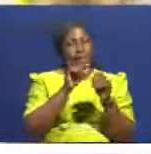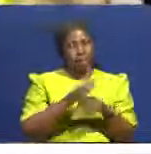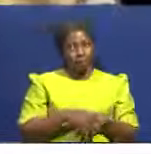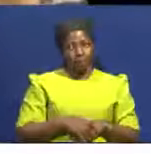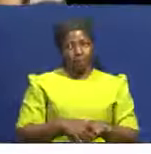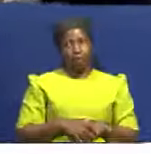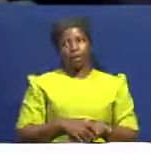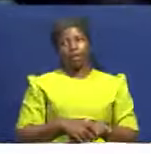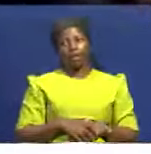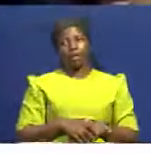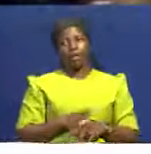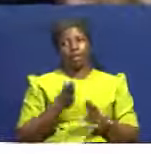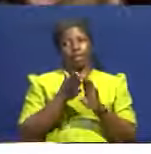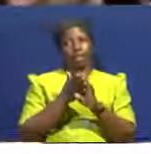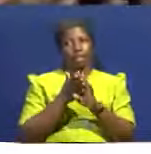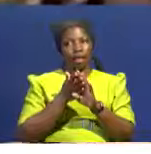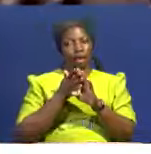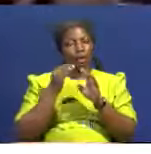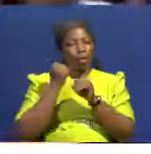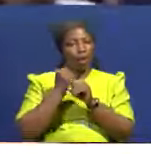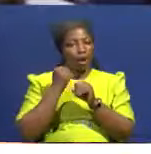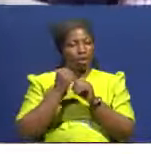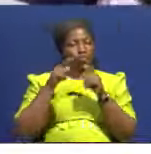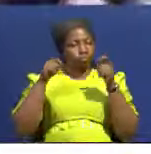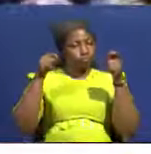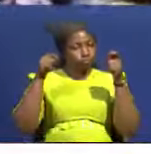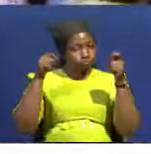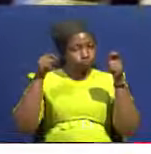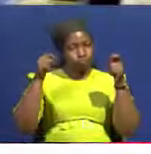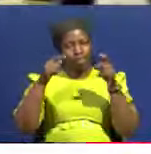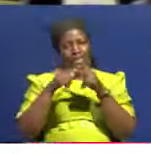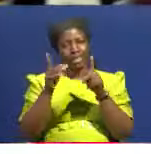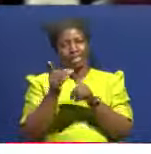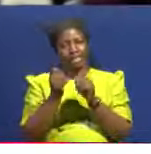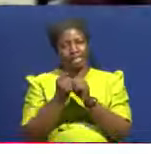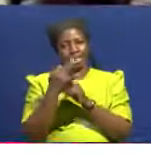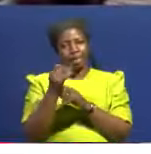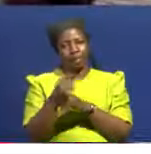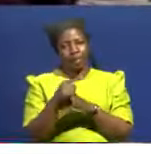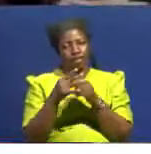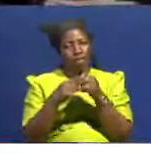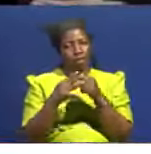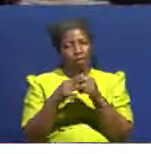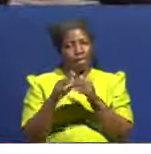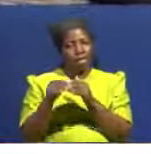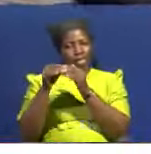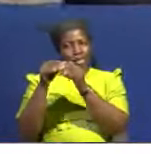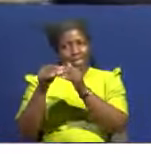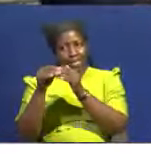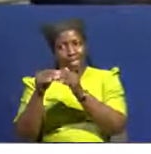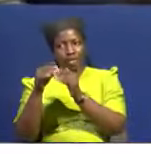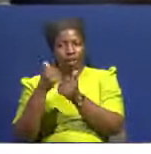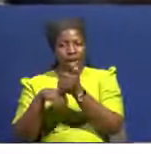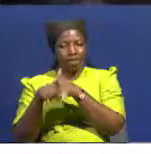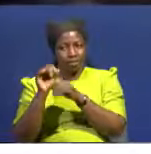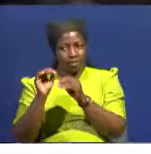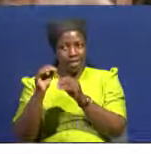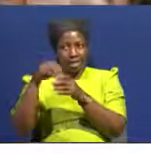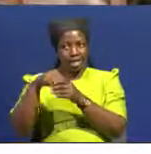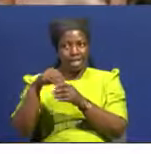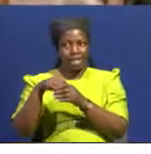around 30,000 Boeing workers started on 13th September, leading to a dramatic slowdown at the plane makers' factories and